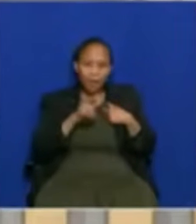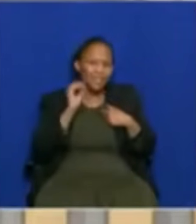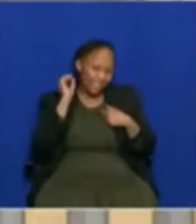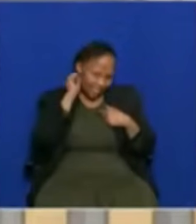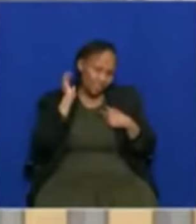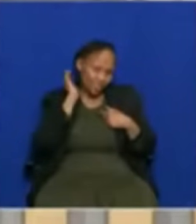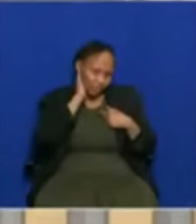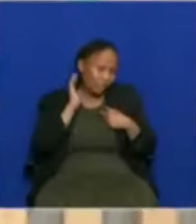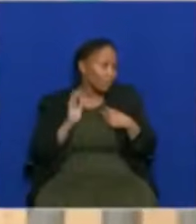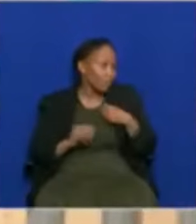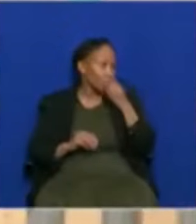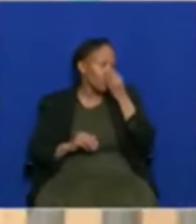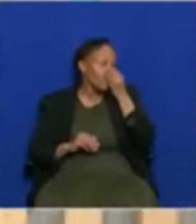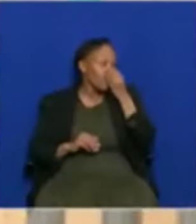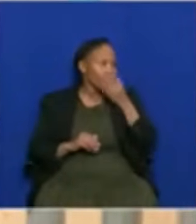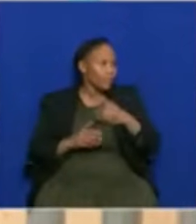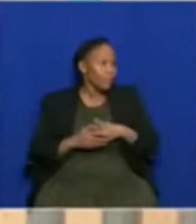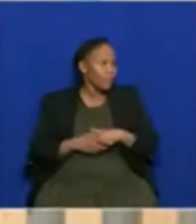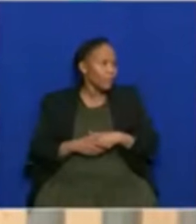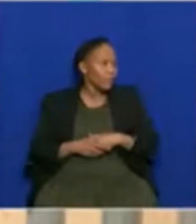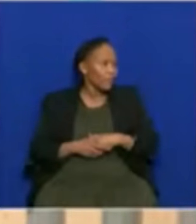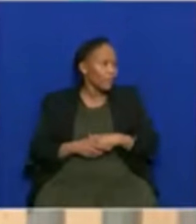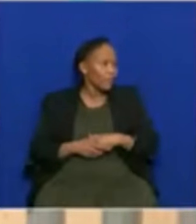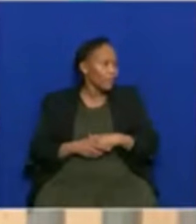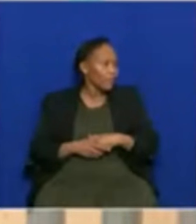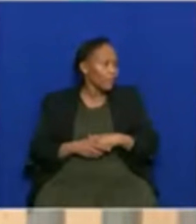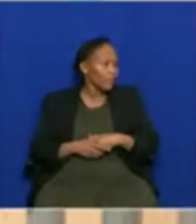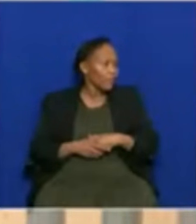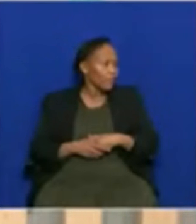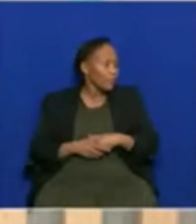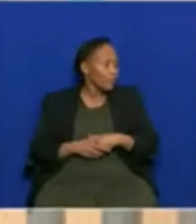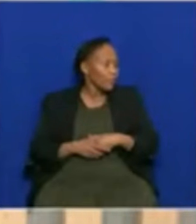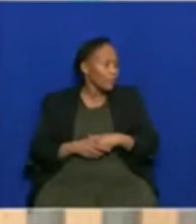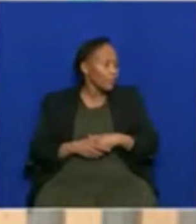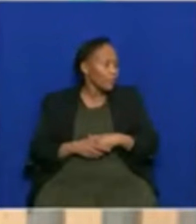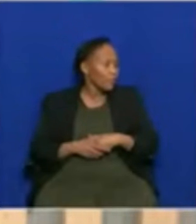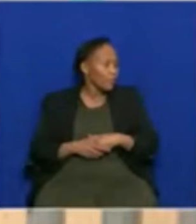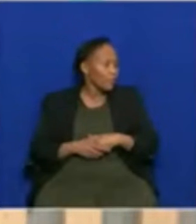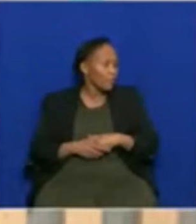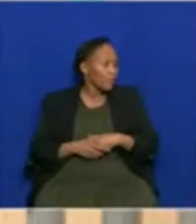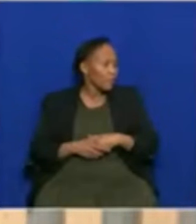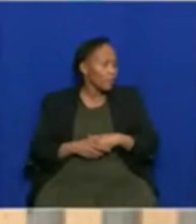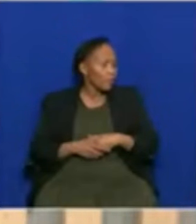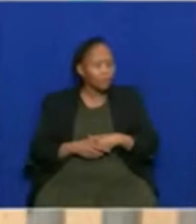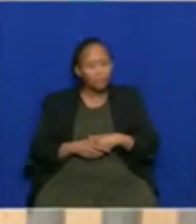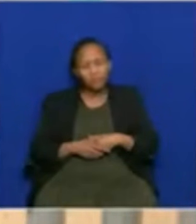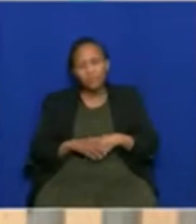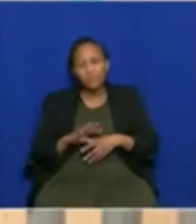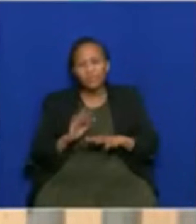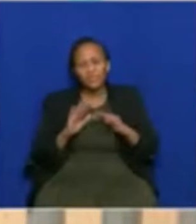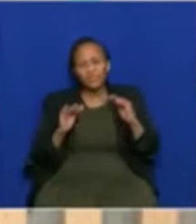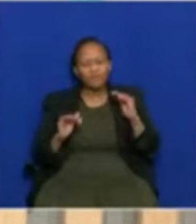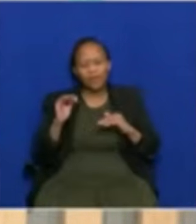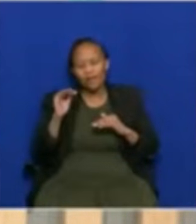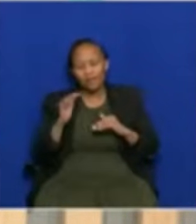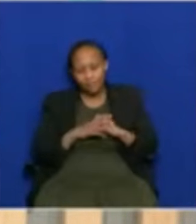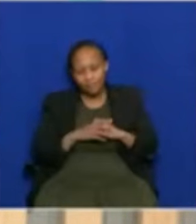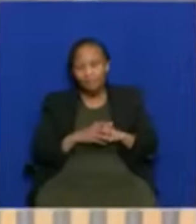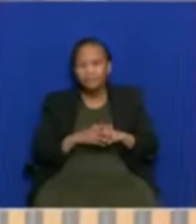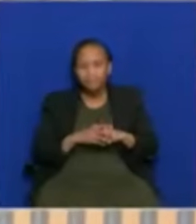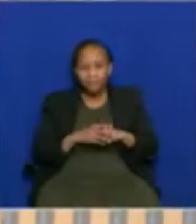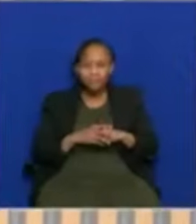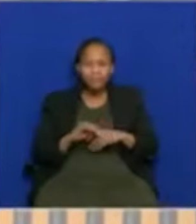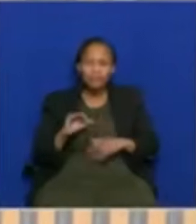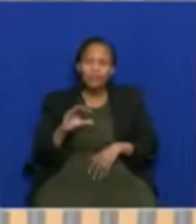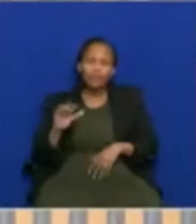But it's been a tad unfair. Colonel, you've explained the approval processes,